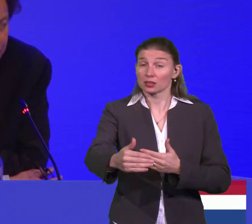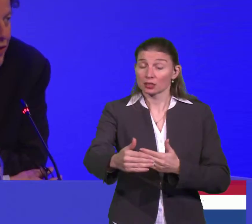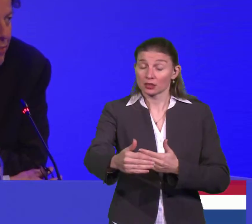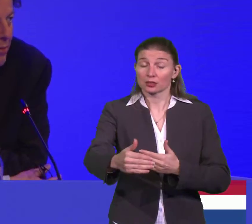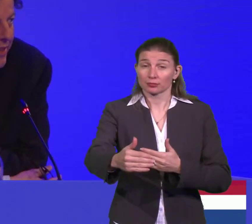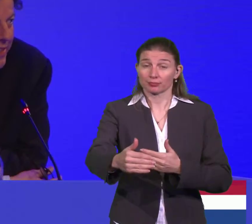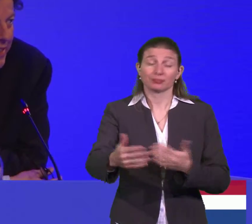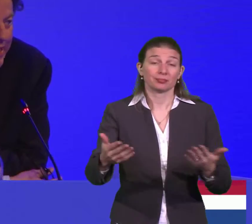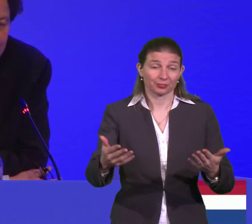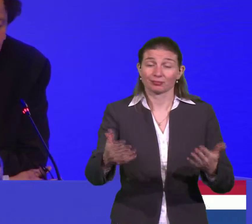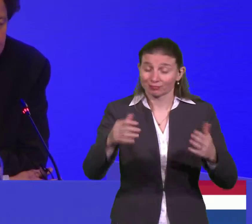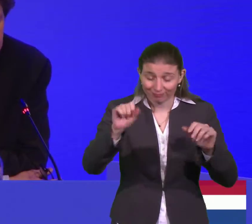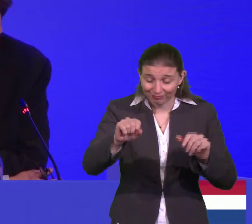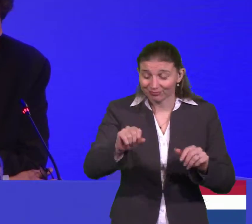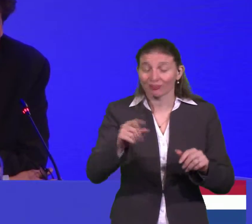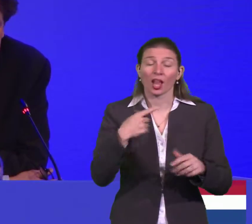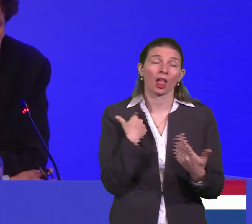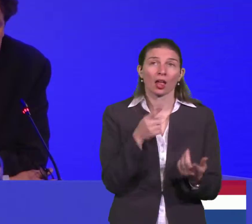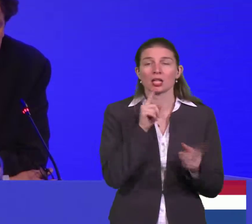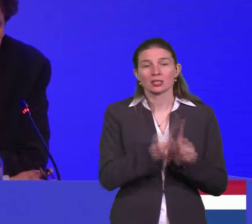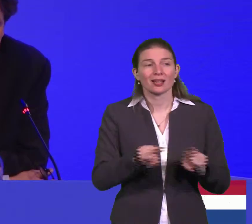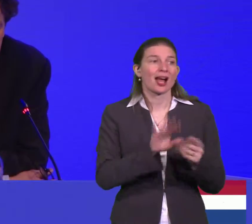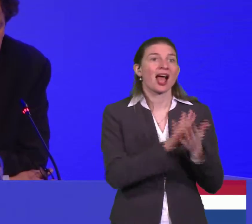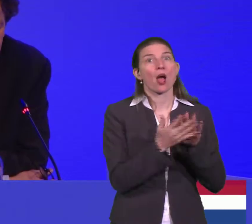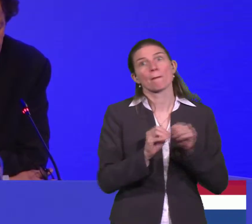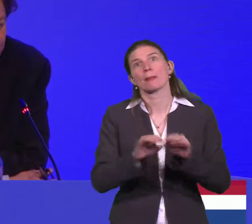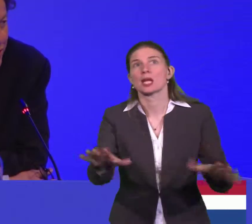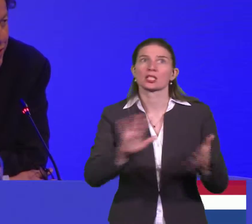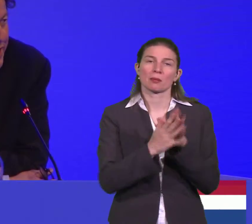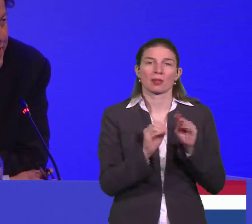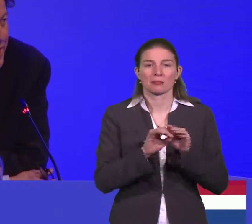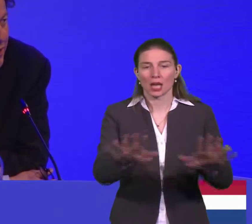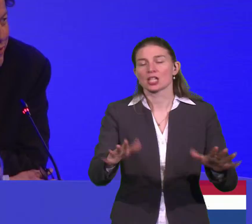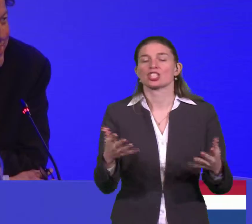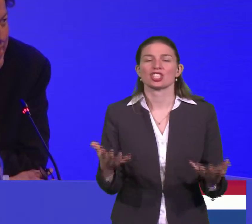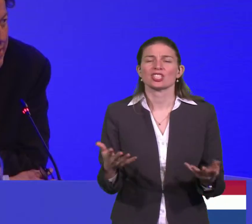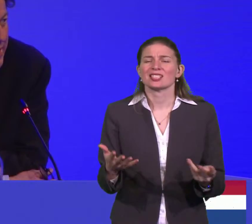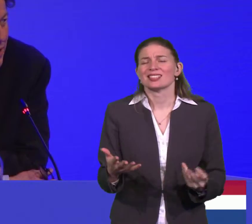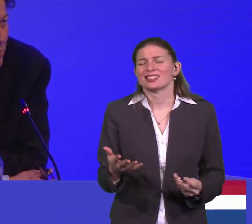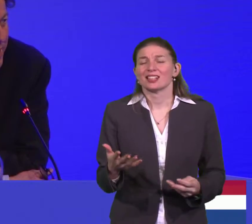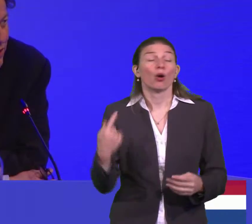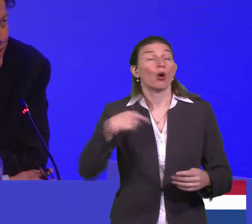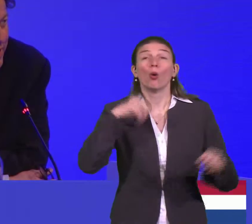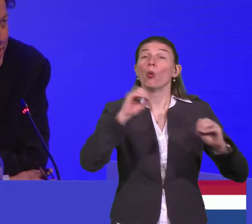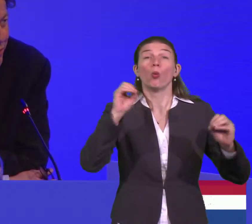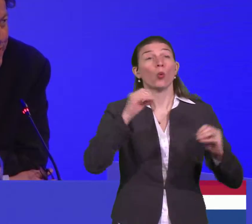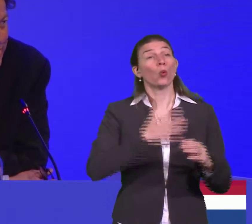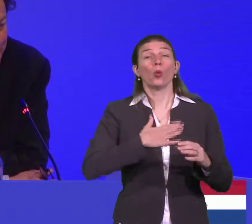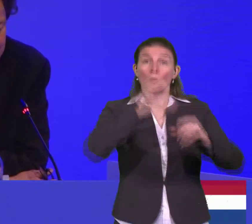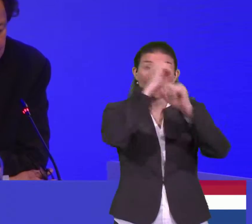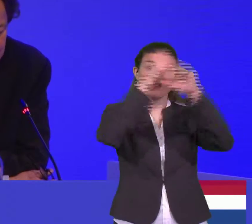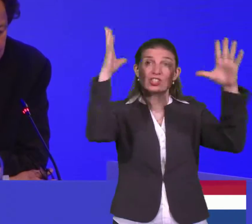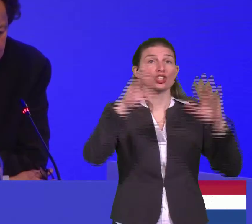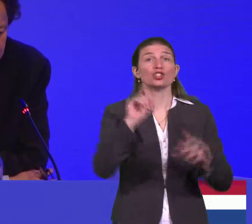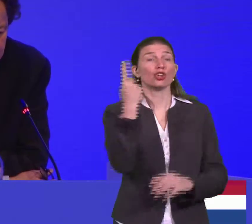again, to work on implementation. It sounds a little bit boring, as if we have no vision on this. Of course, the issue of terror and the complex origins of